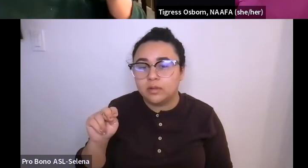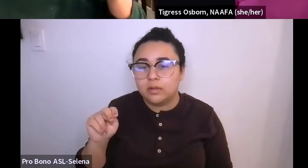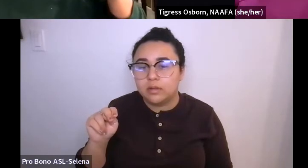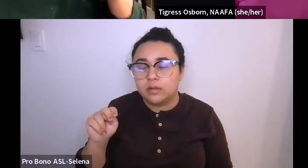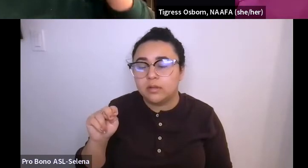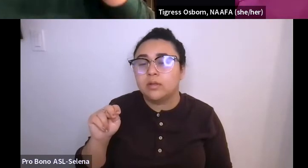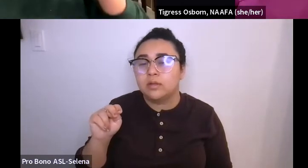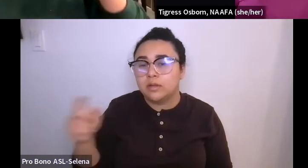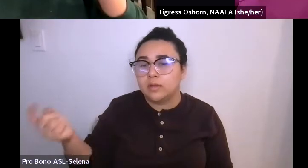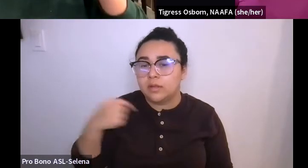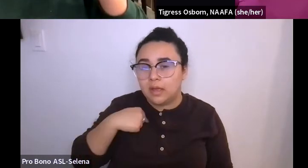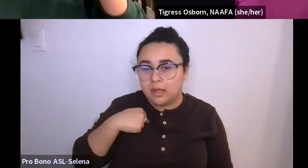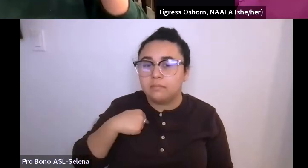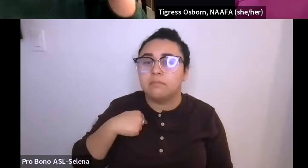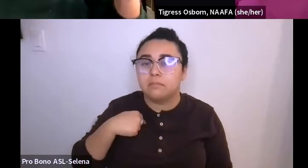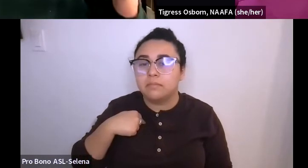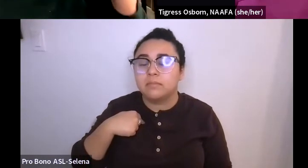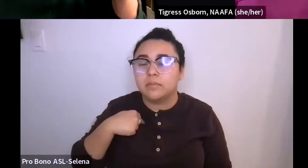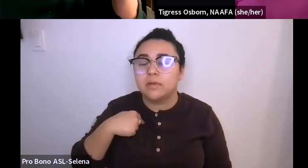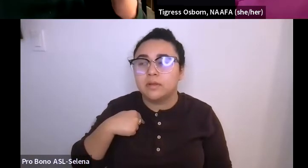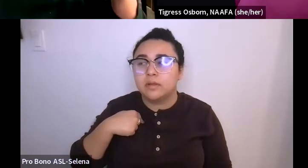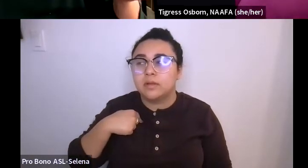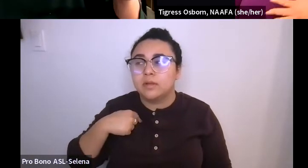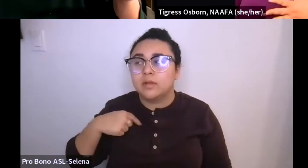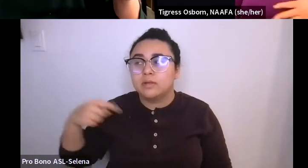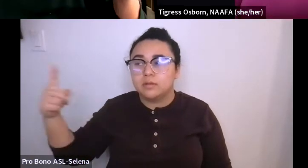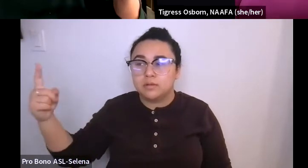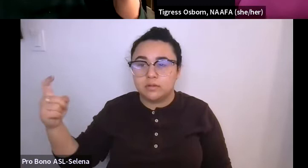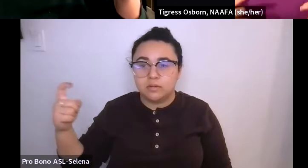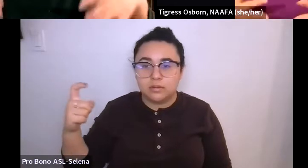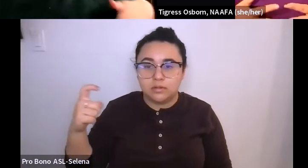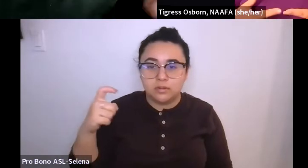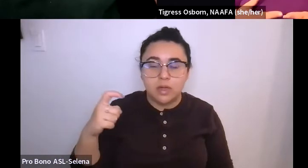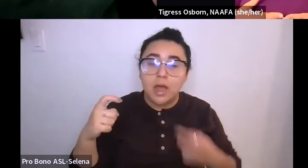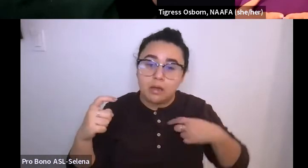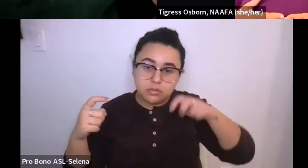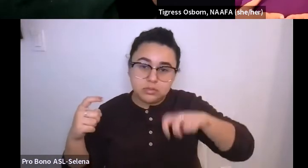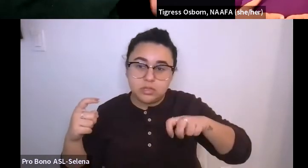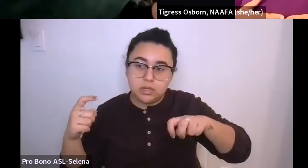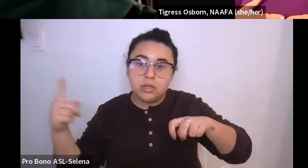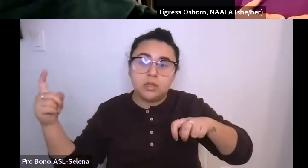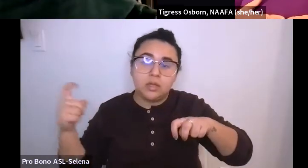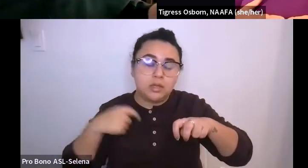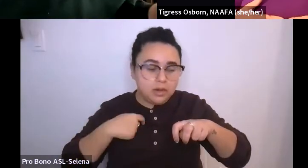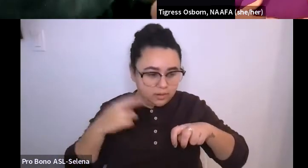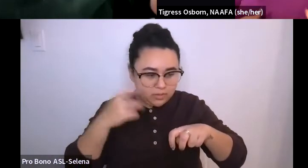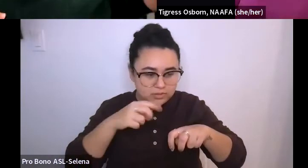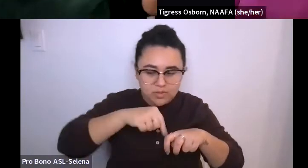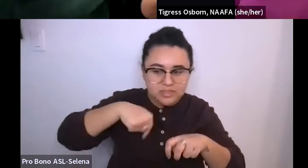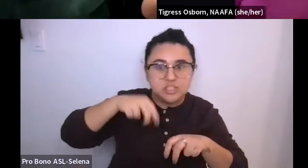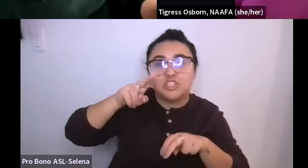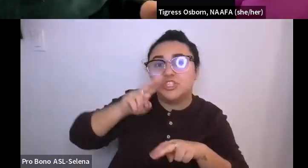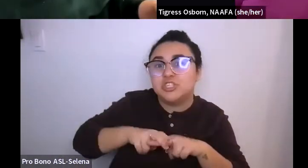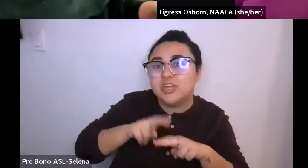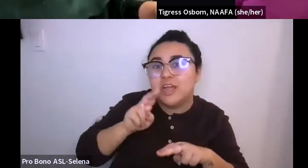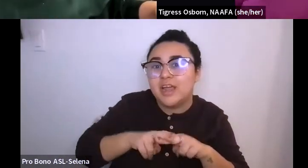like, you know, like a love seat, like a small sofa. This was supposed to be for both of us. Yeah. So he had to